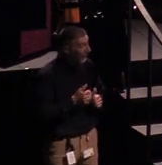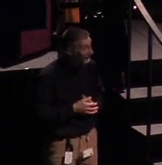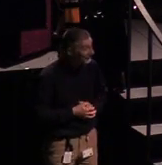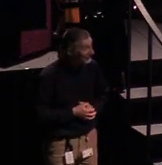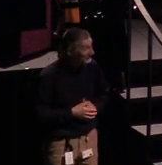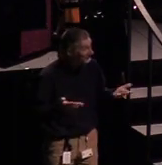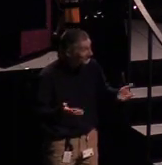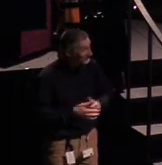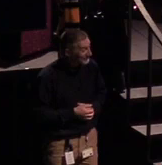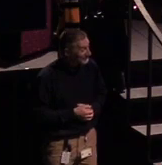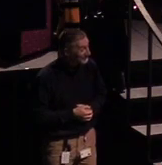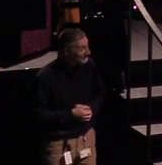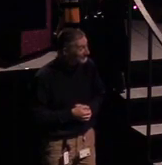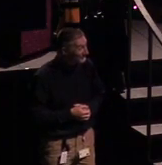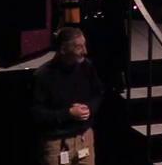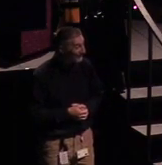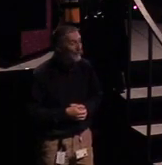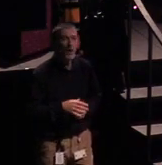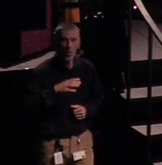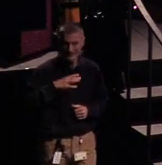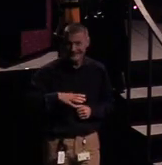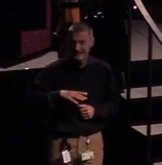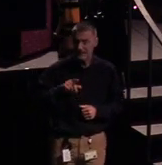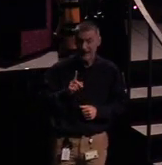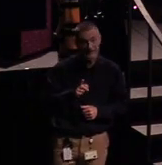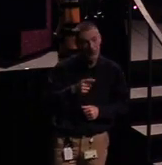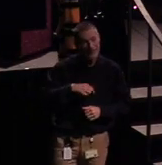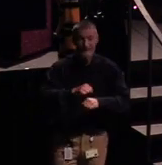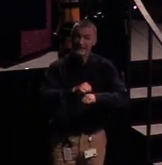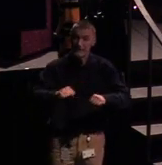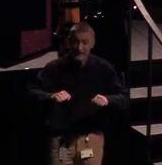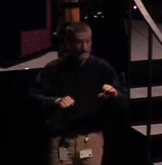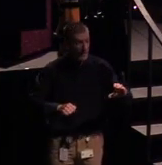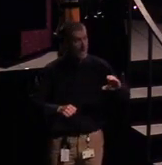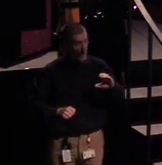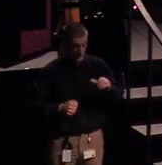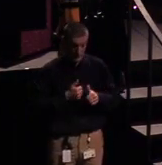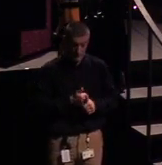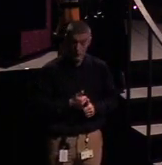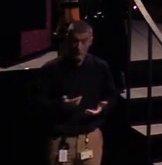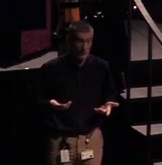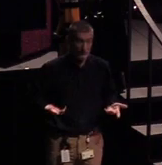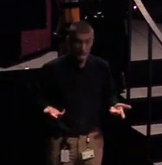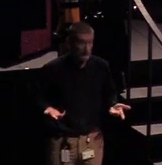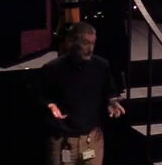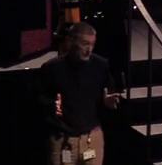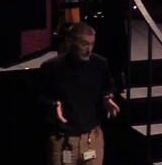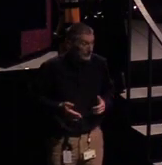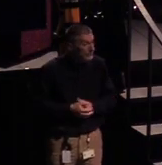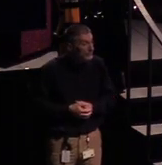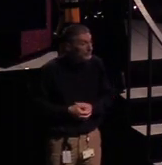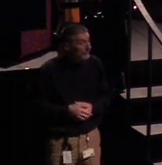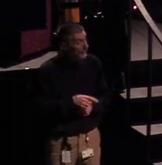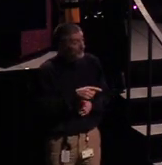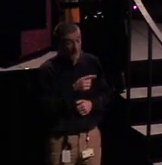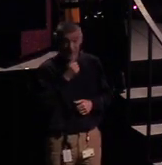great we need all of those things though you need to be we need to be given space money and support and then we can do make stuff happen so there could be an